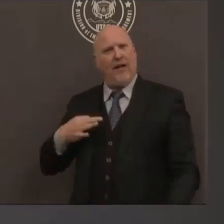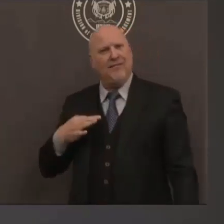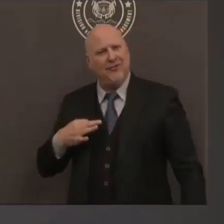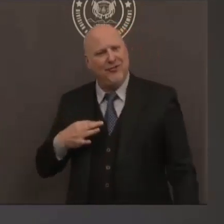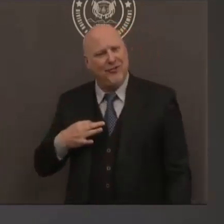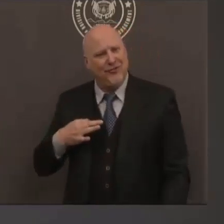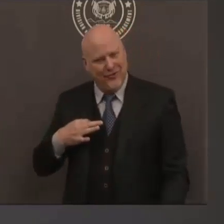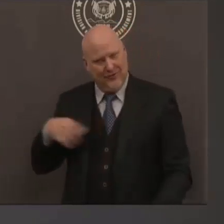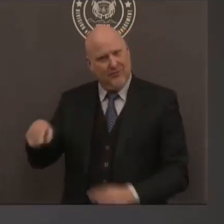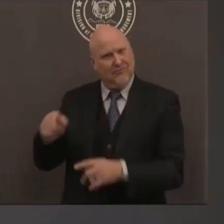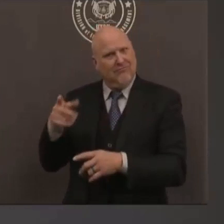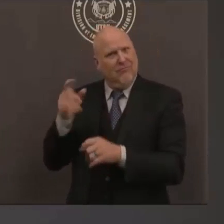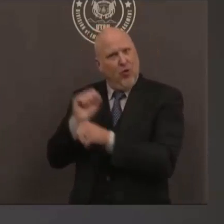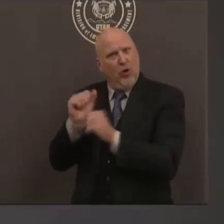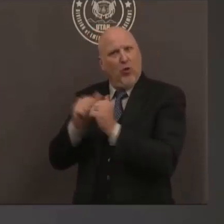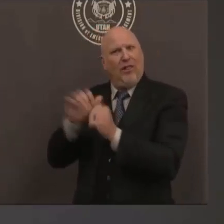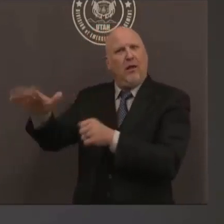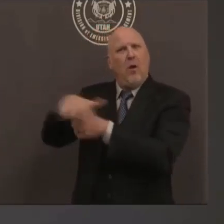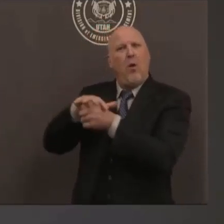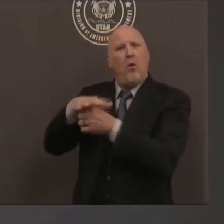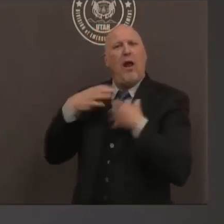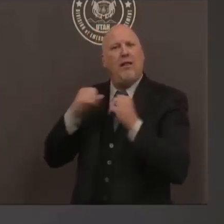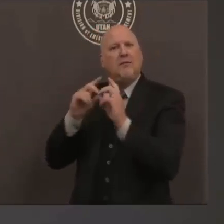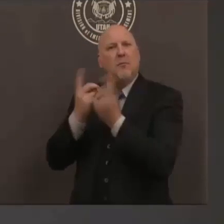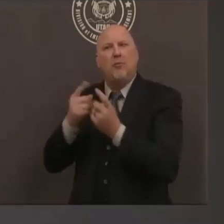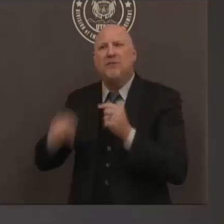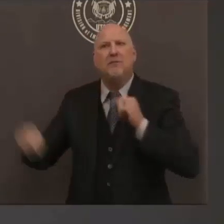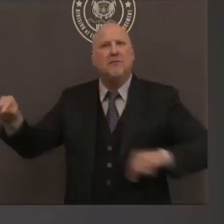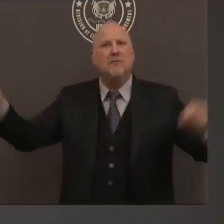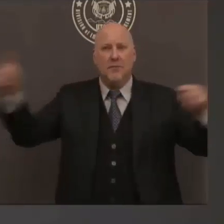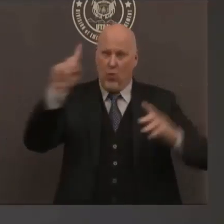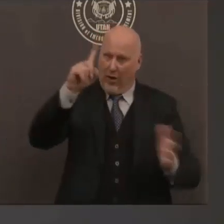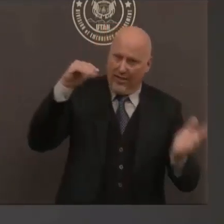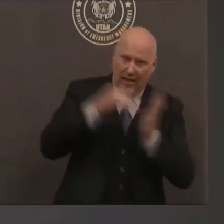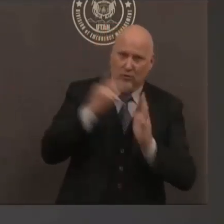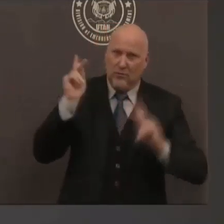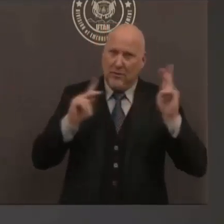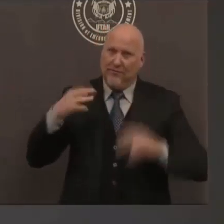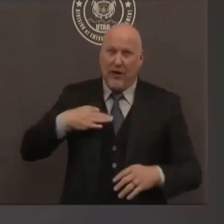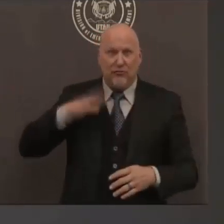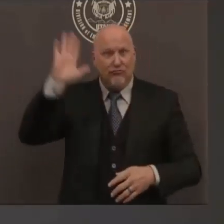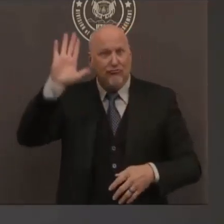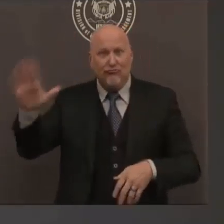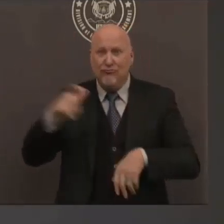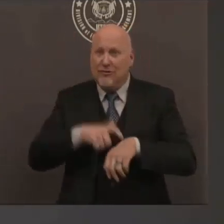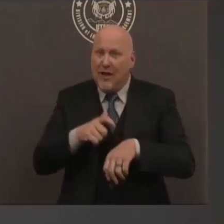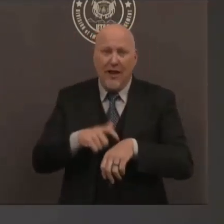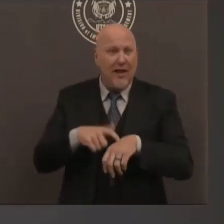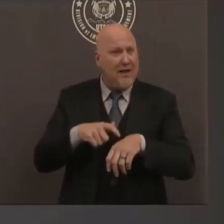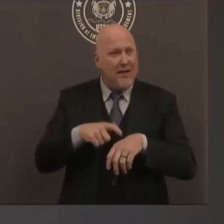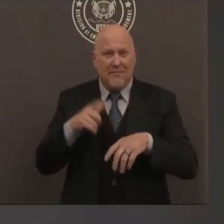significant body of people volunteering their time and efforts to help us with this issue.